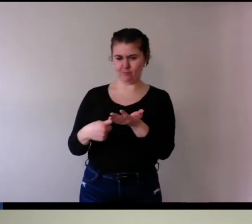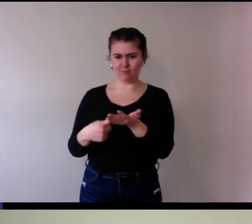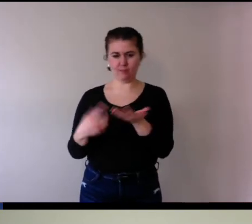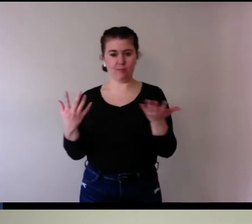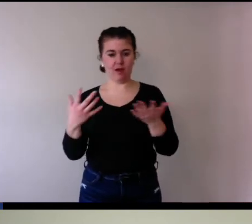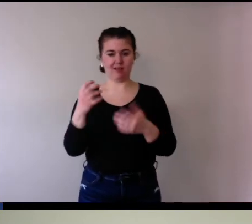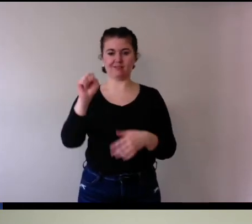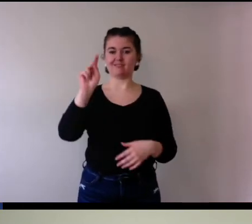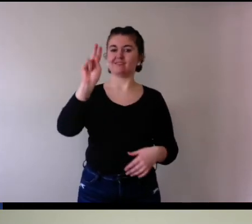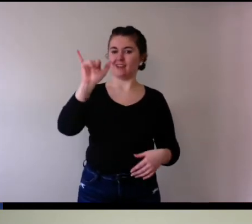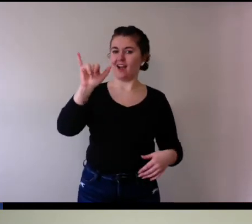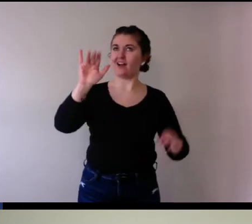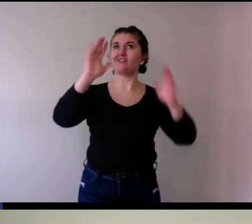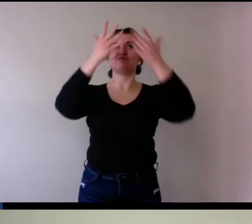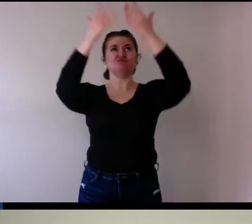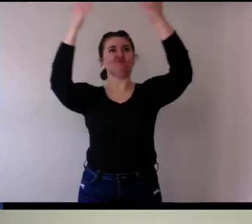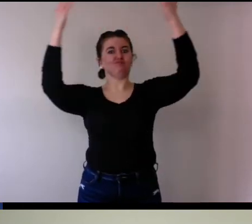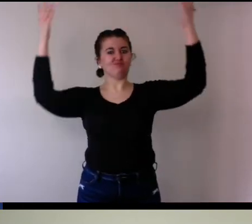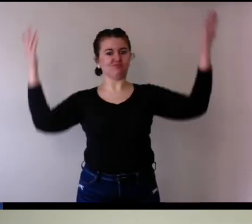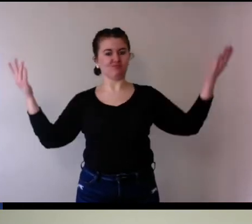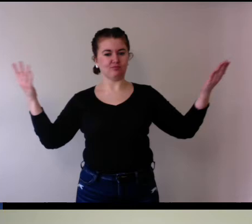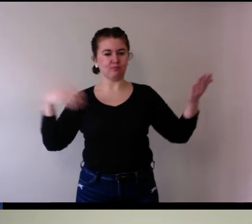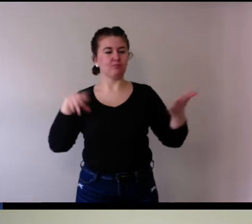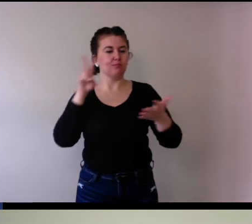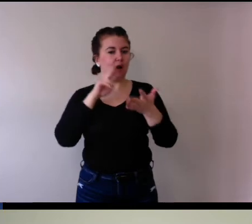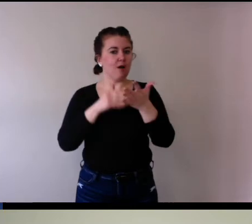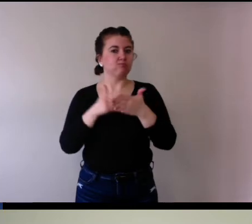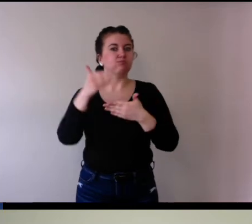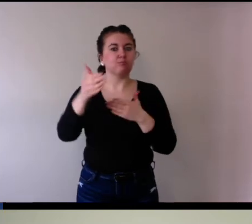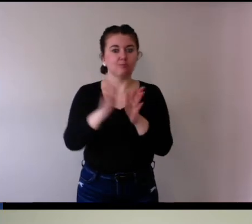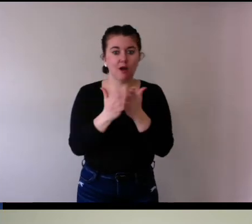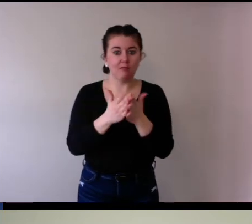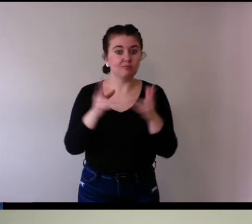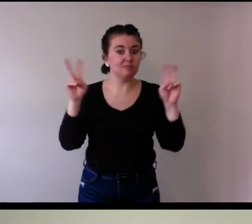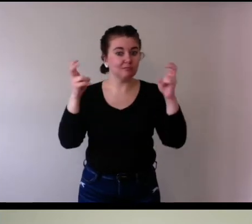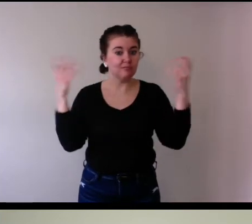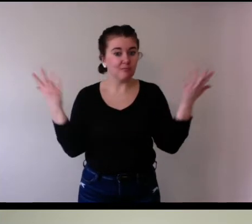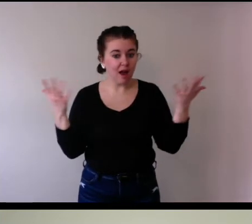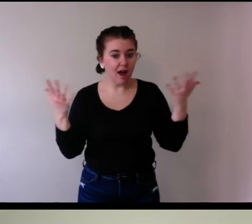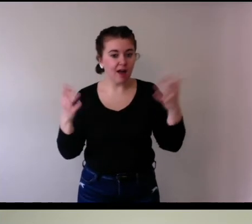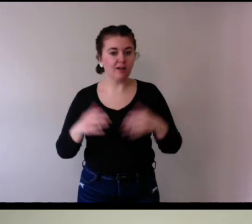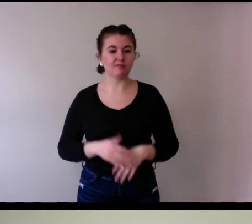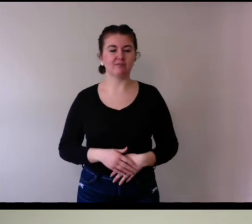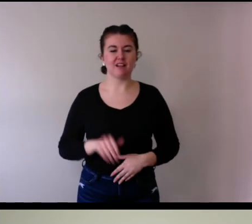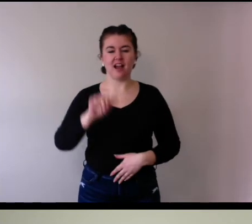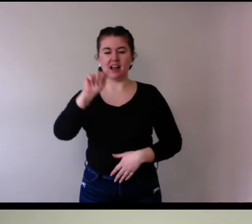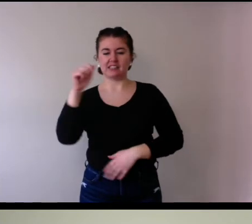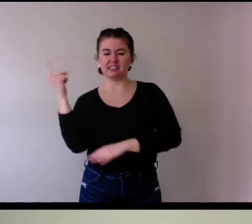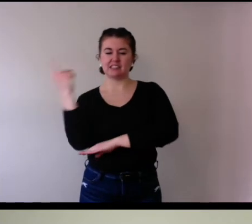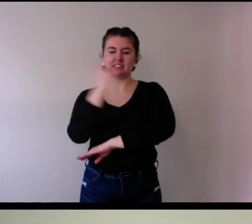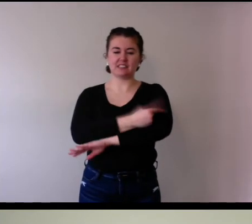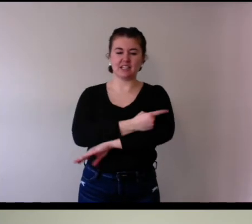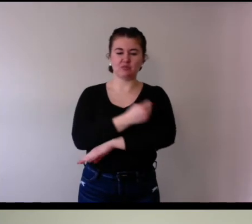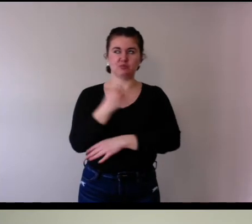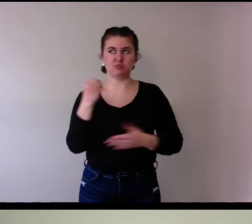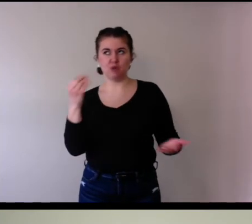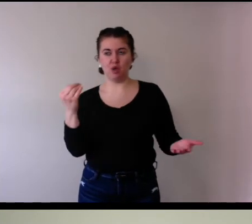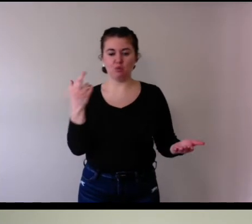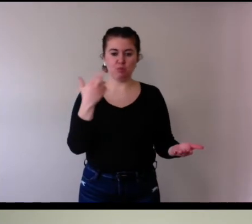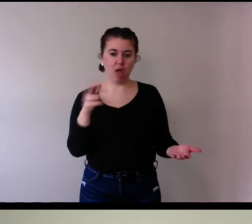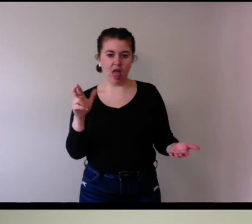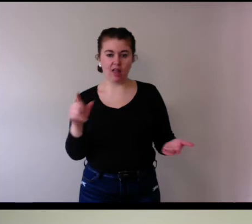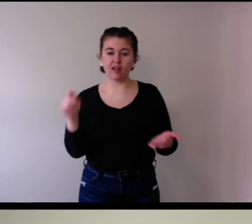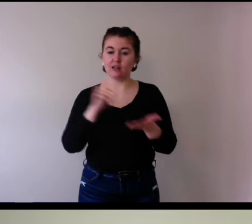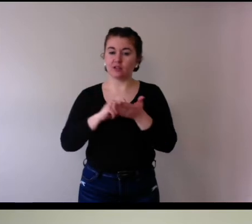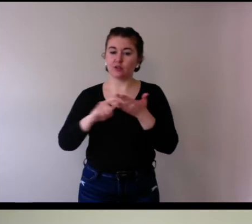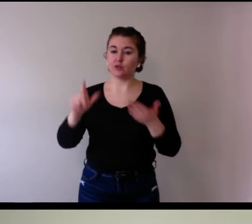the sky, I'd like to read a book with you called A Day So Gray, and it's